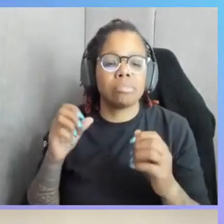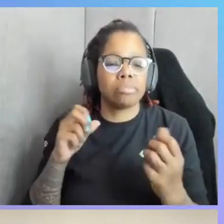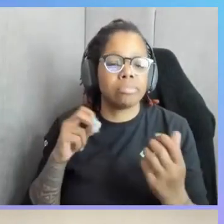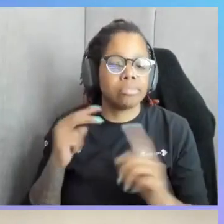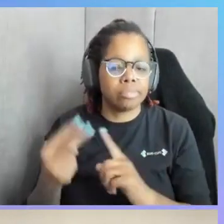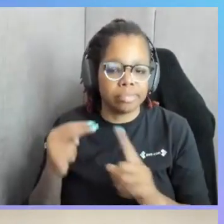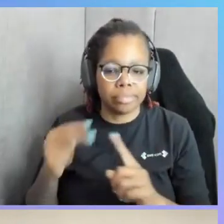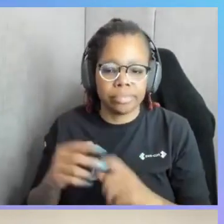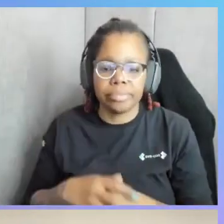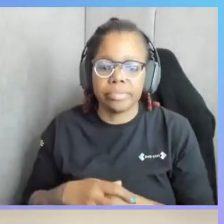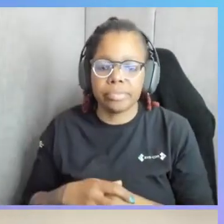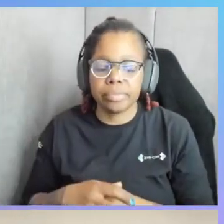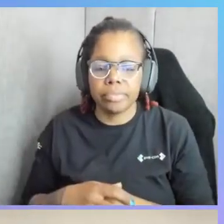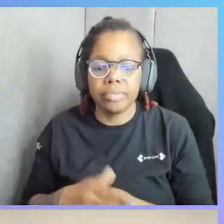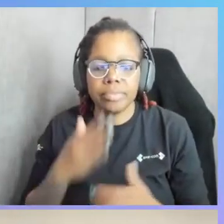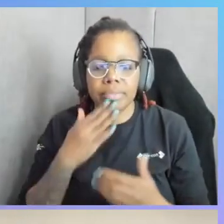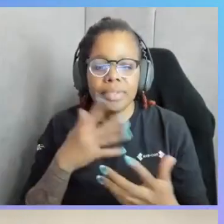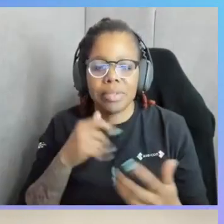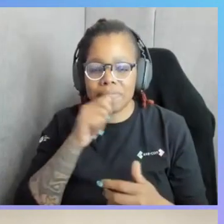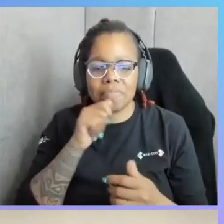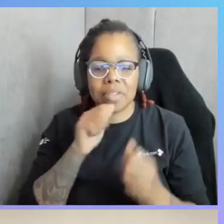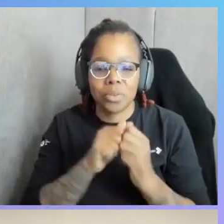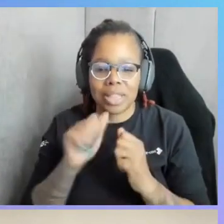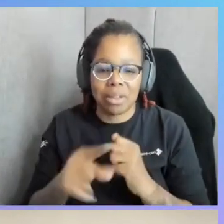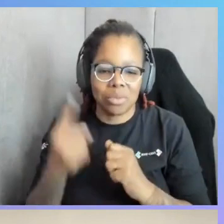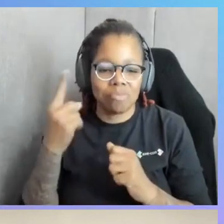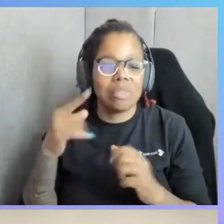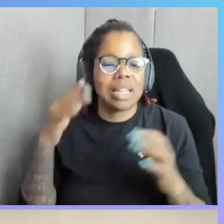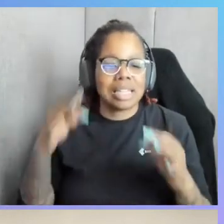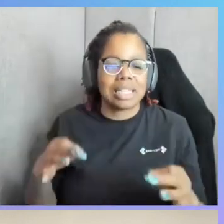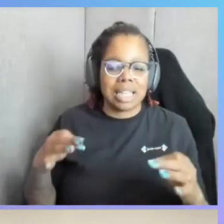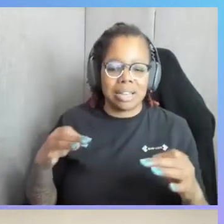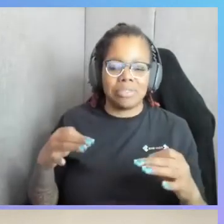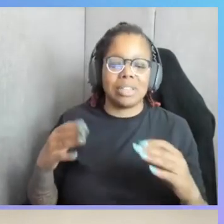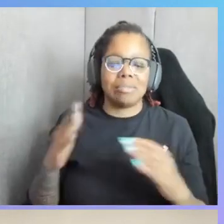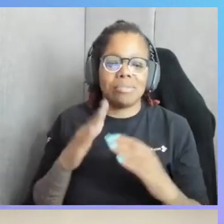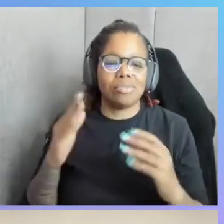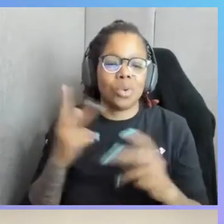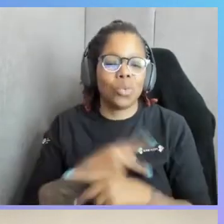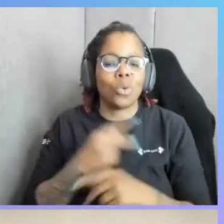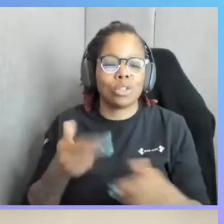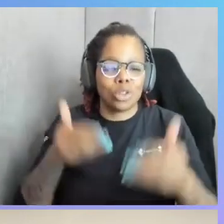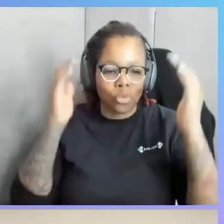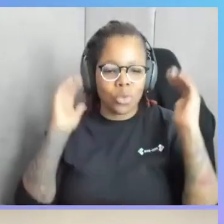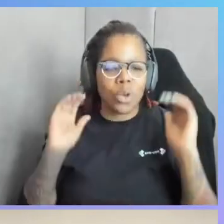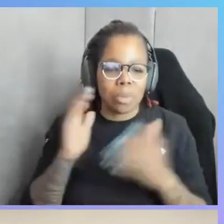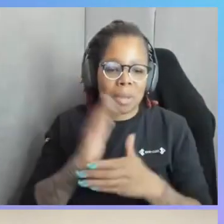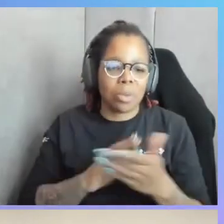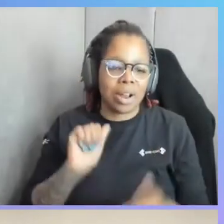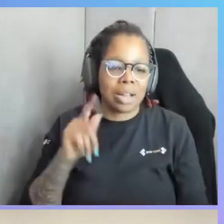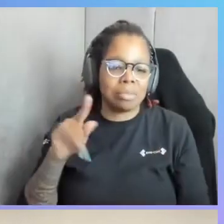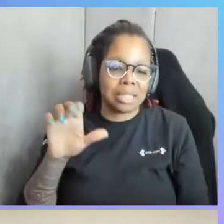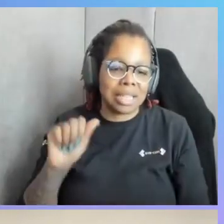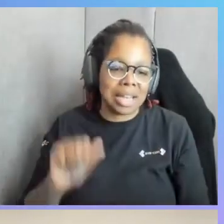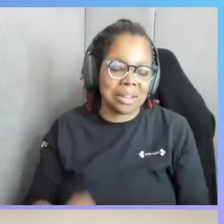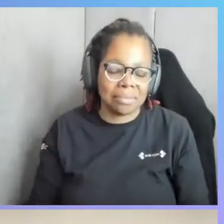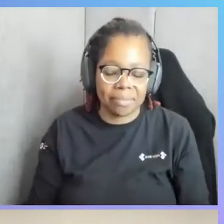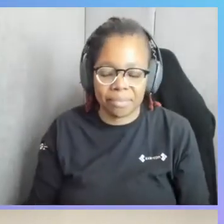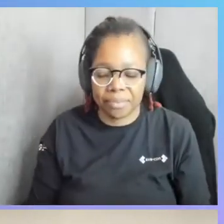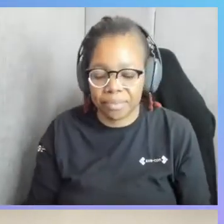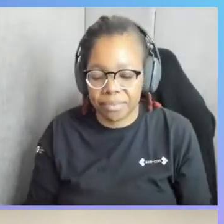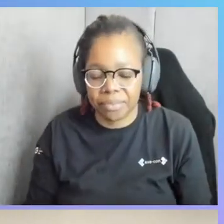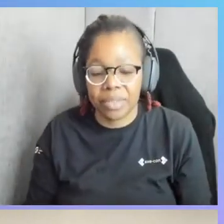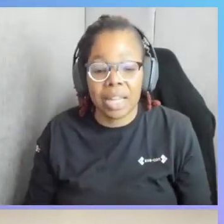Okay, thank you so much for bearing with that one. It's definitely the most overwhelming part of the APCA. So here's our